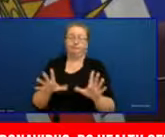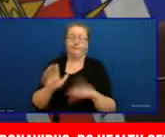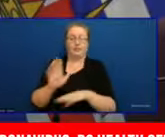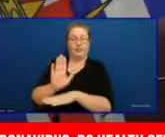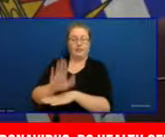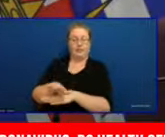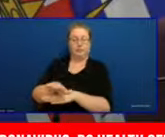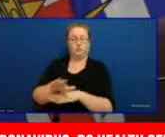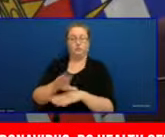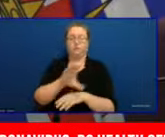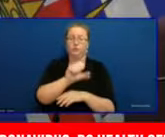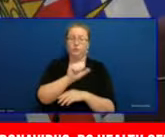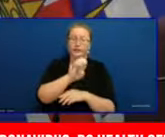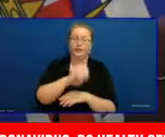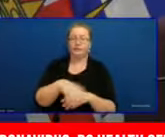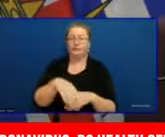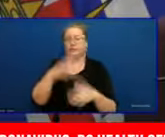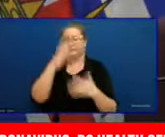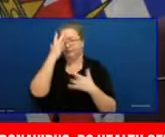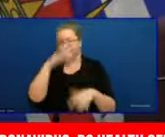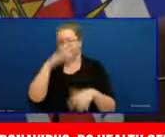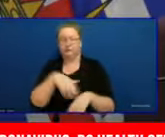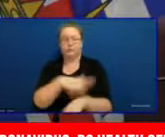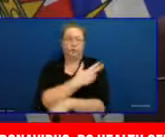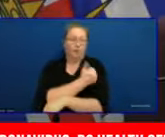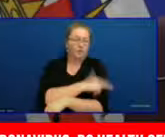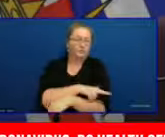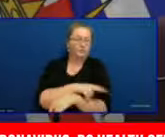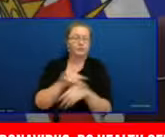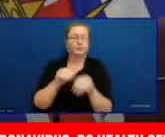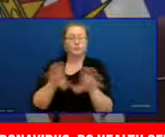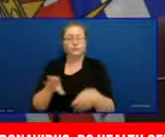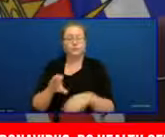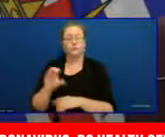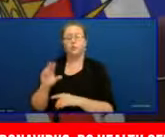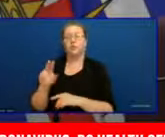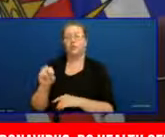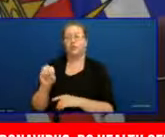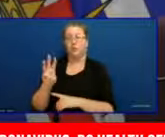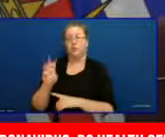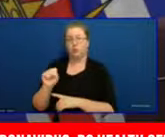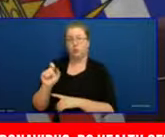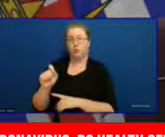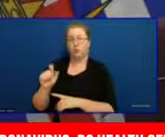this afternoon with the latest information on cases, hospitalizations, and outbreaks, which you can find at